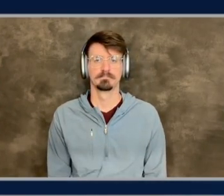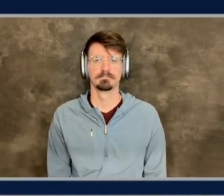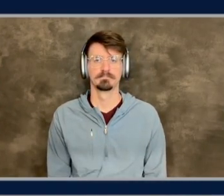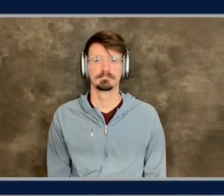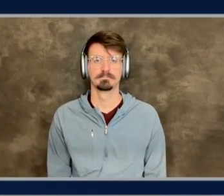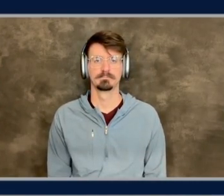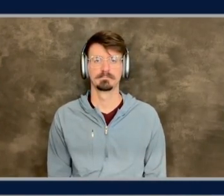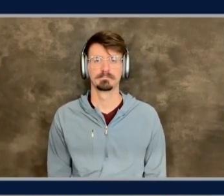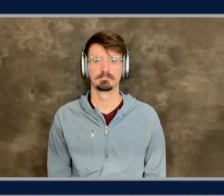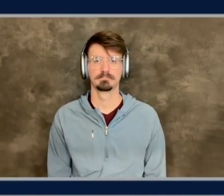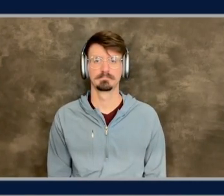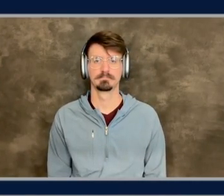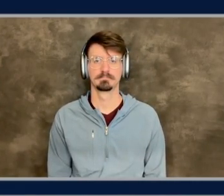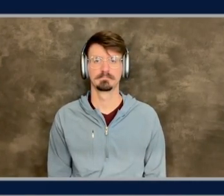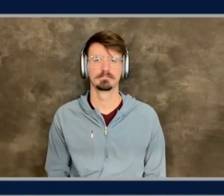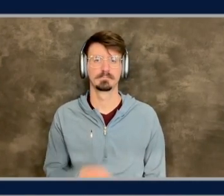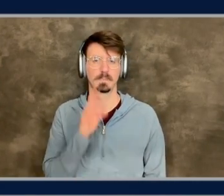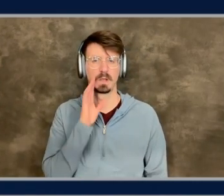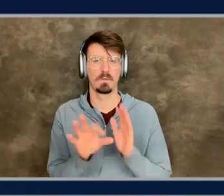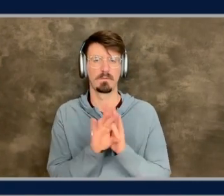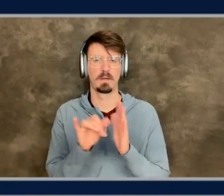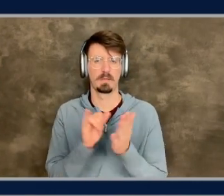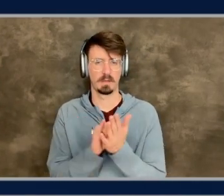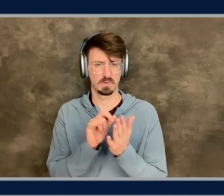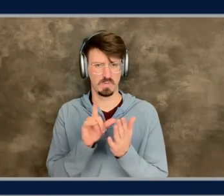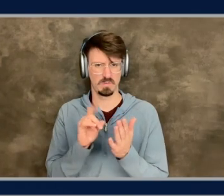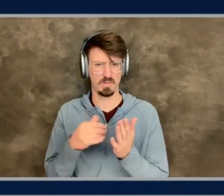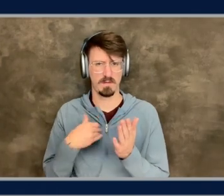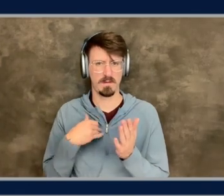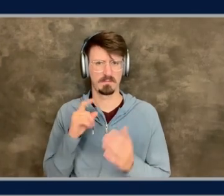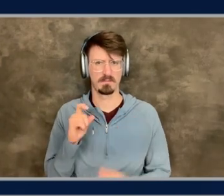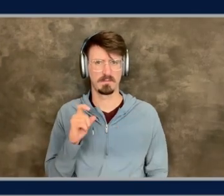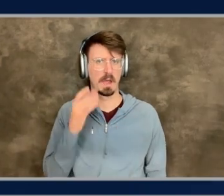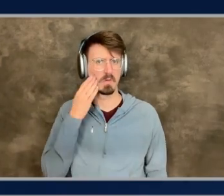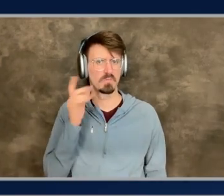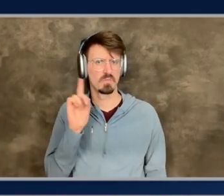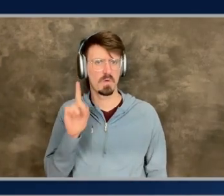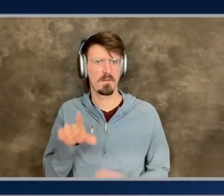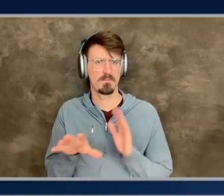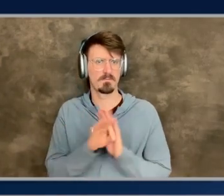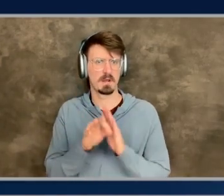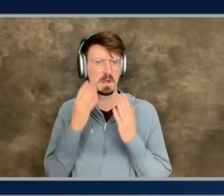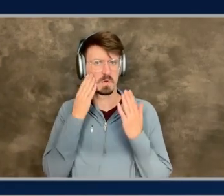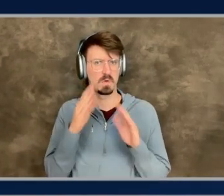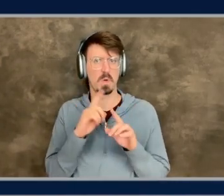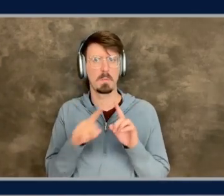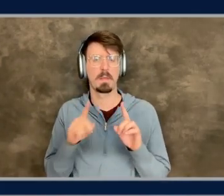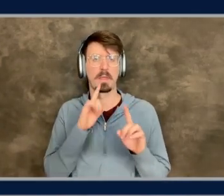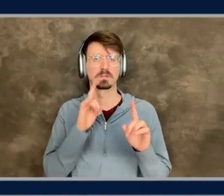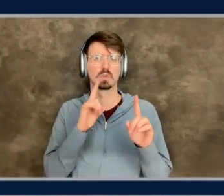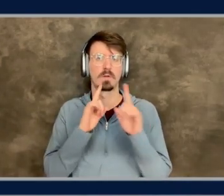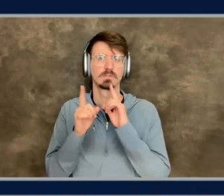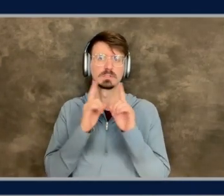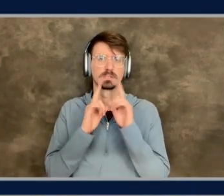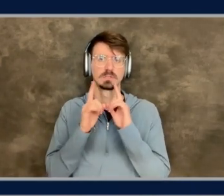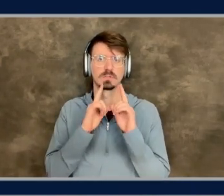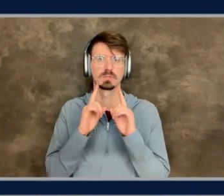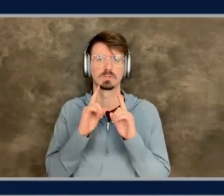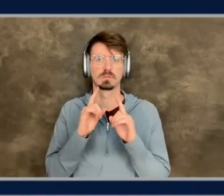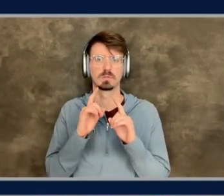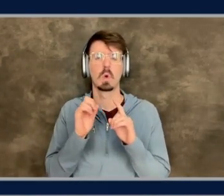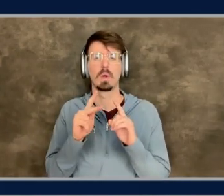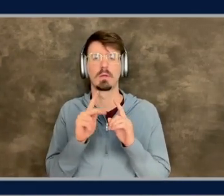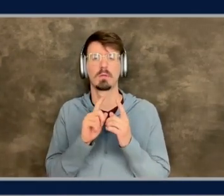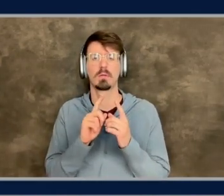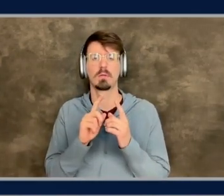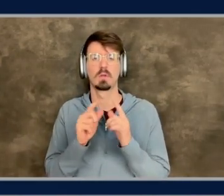Do I have it? I don't know even do I have it? I don't know where I even defined that one. So it is conversation. Oh, converse output. There you go. So Converse output.